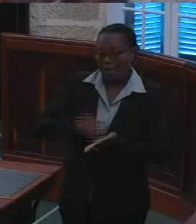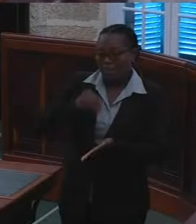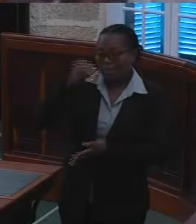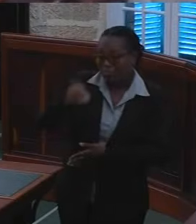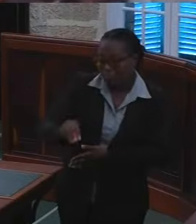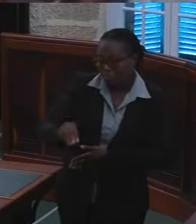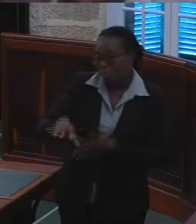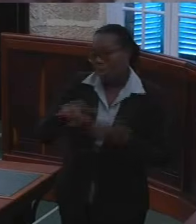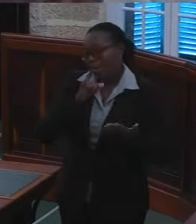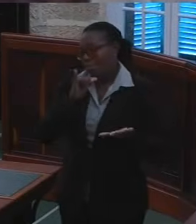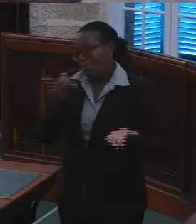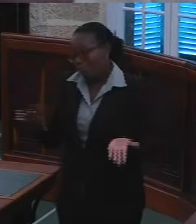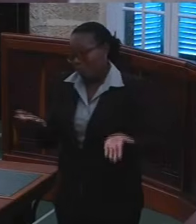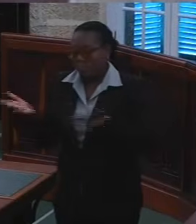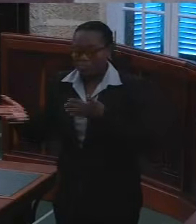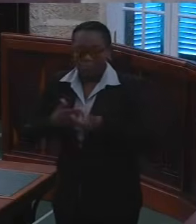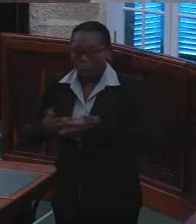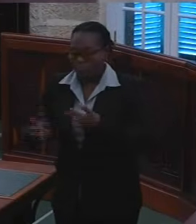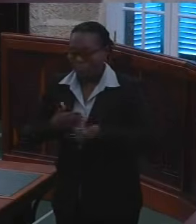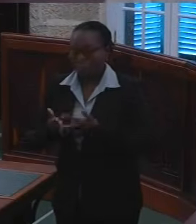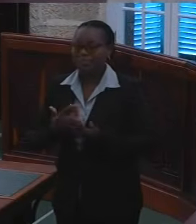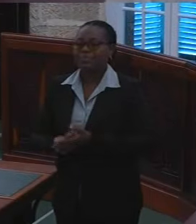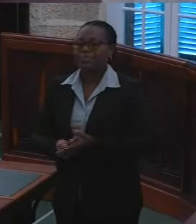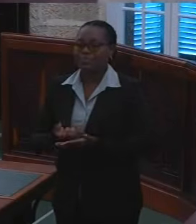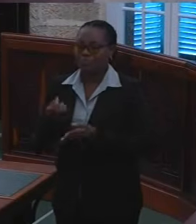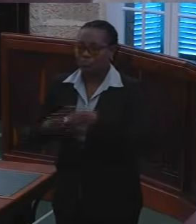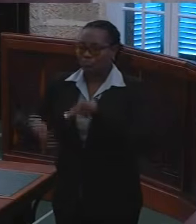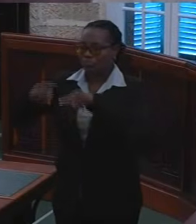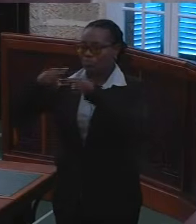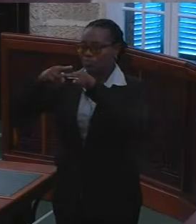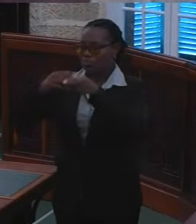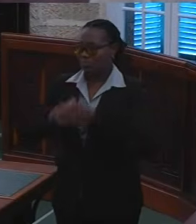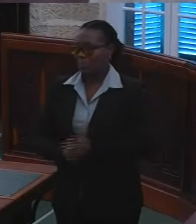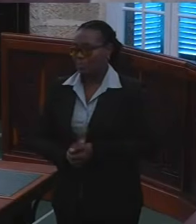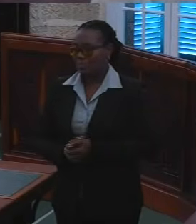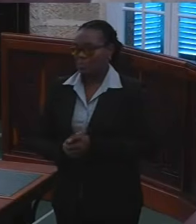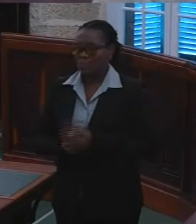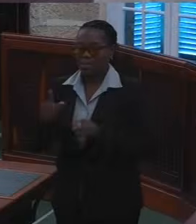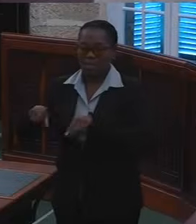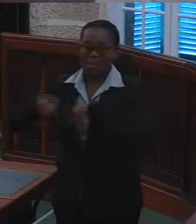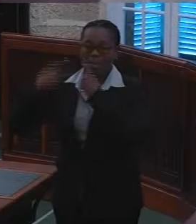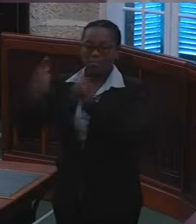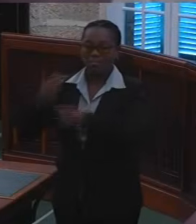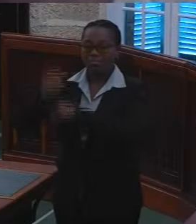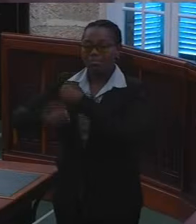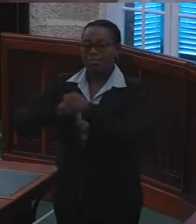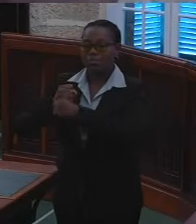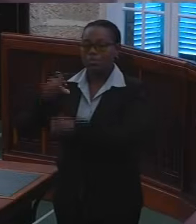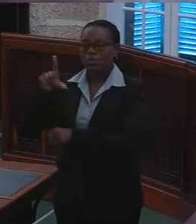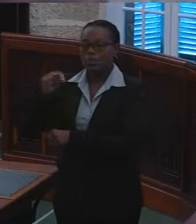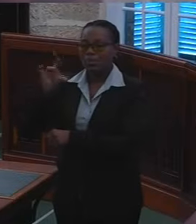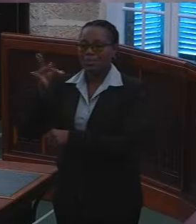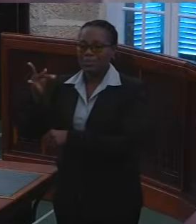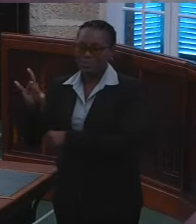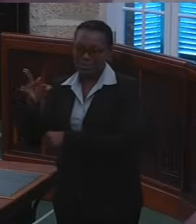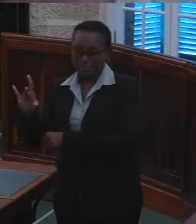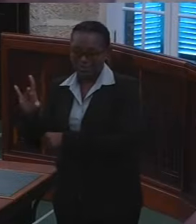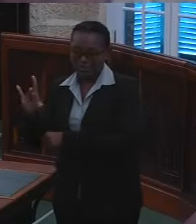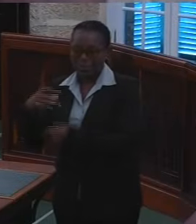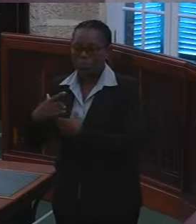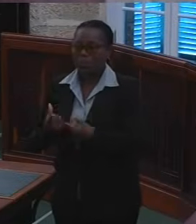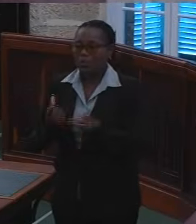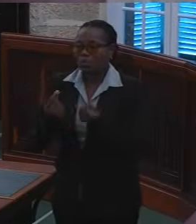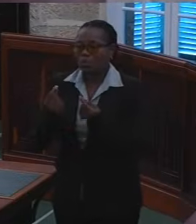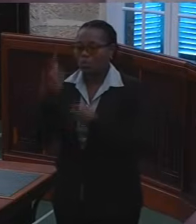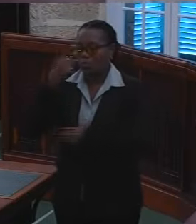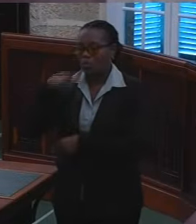is what we have been doing since 2018 for those persons who I would continue to